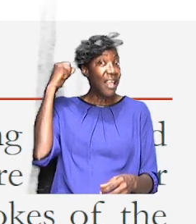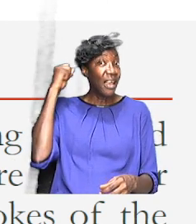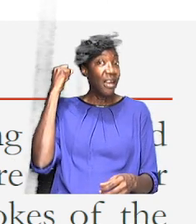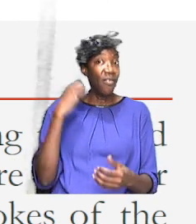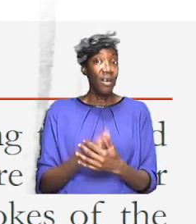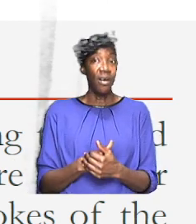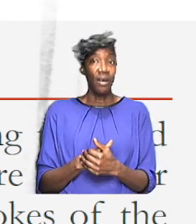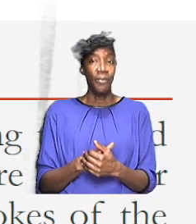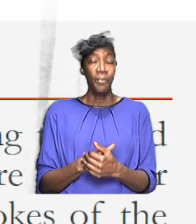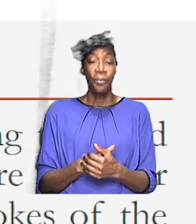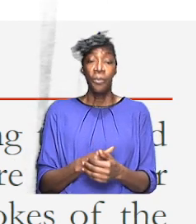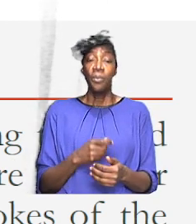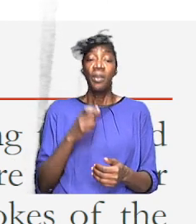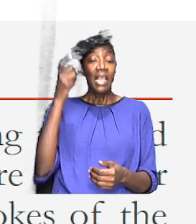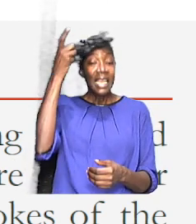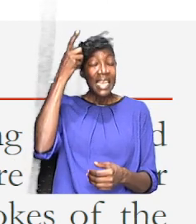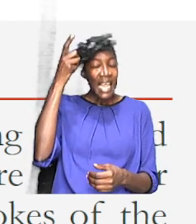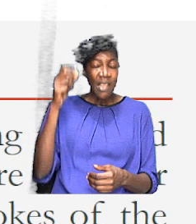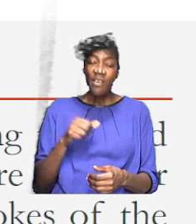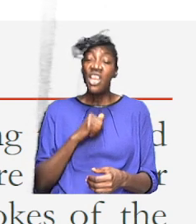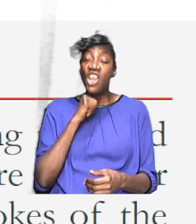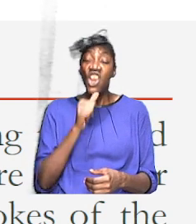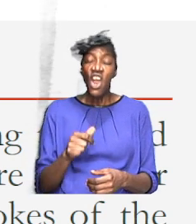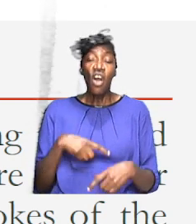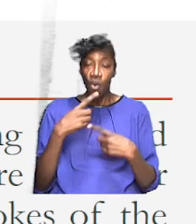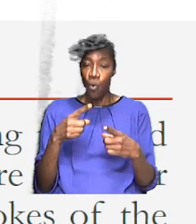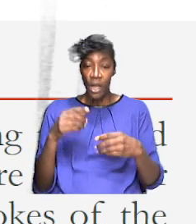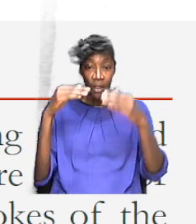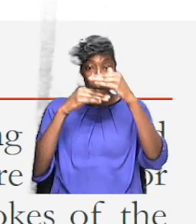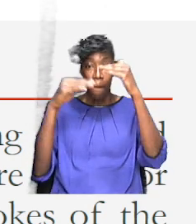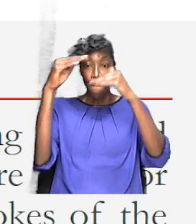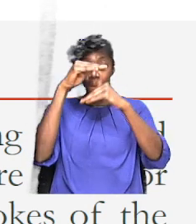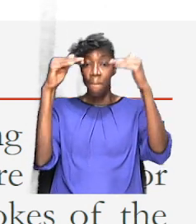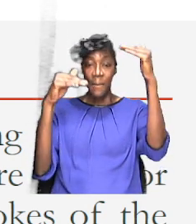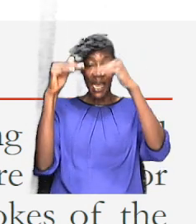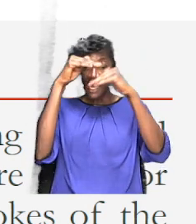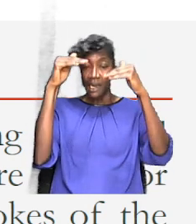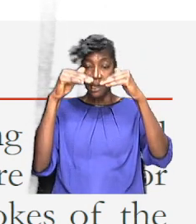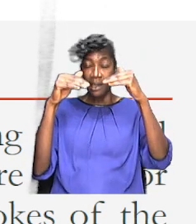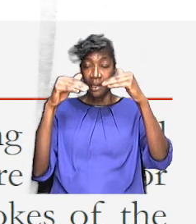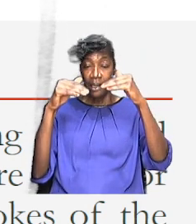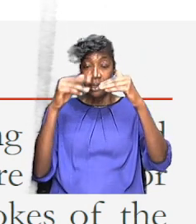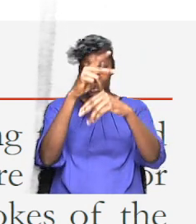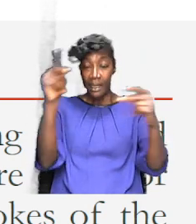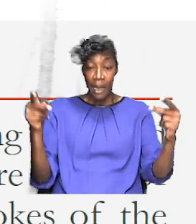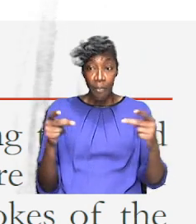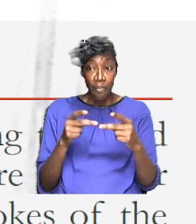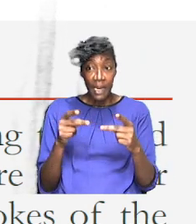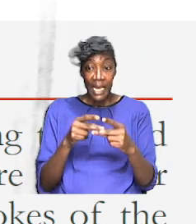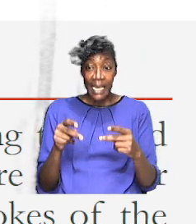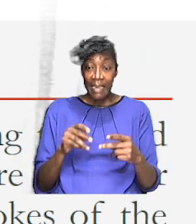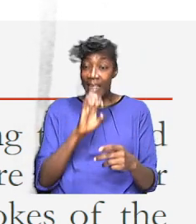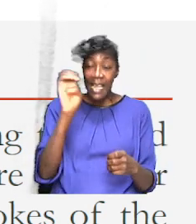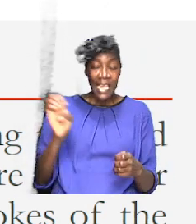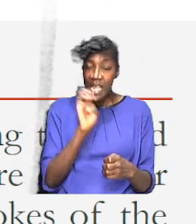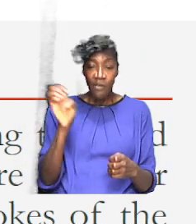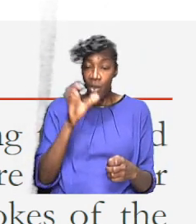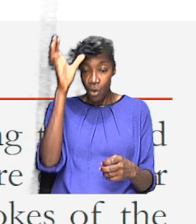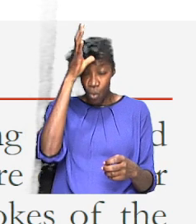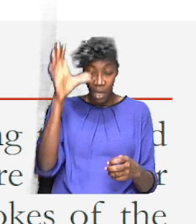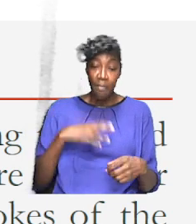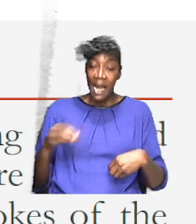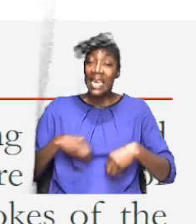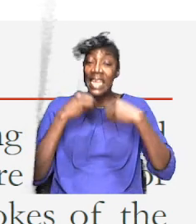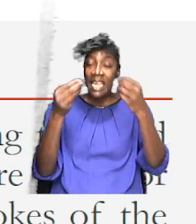David was sure that he was not going to erect this threshing floor. Even though Araunah the Jebusite was going to give him for